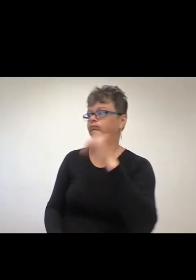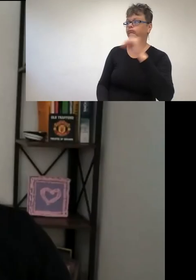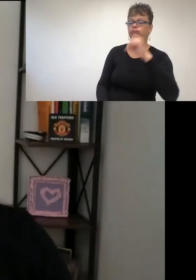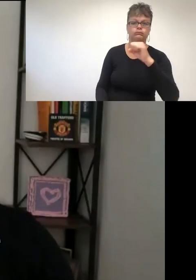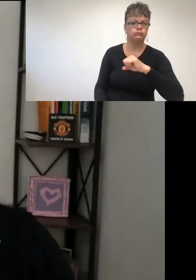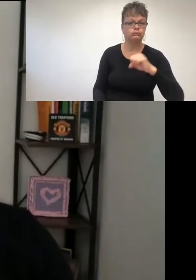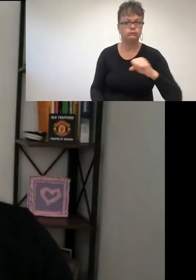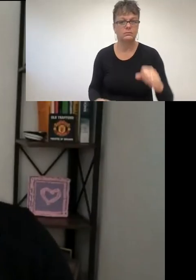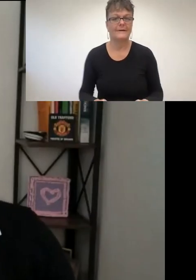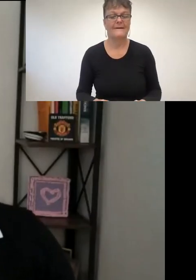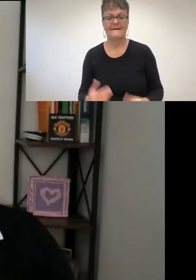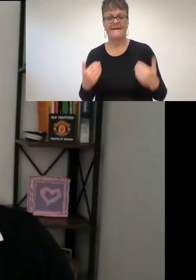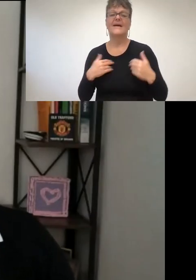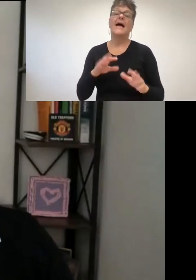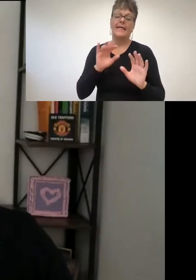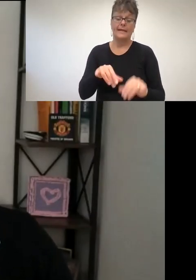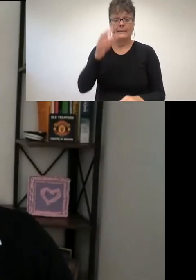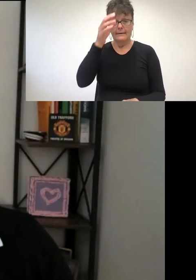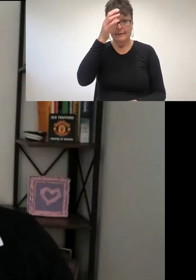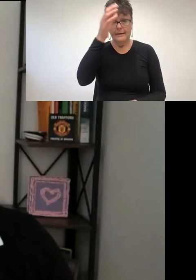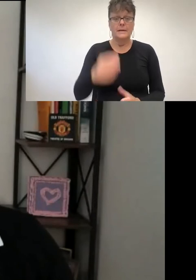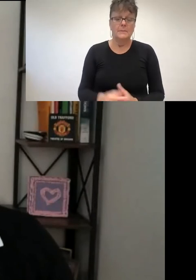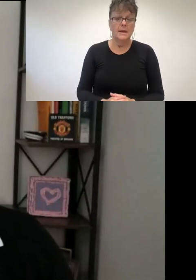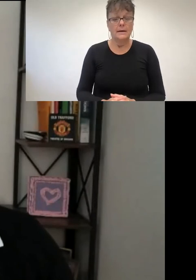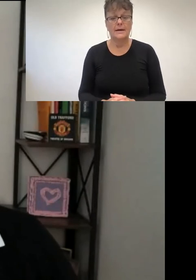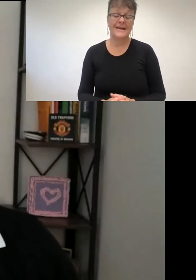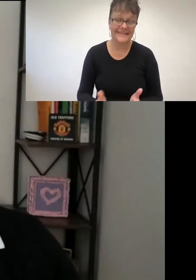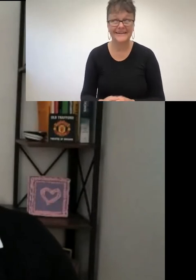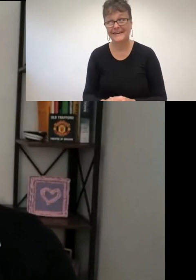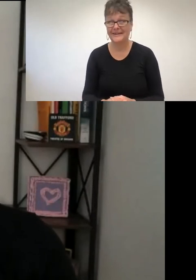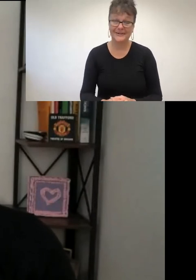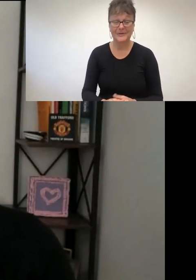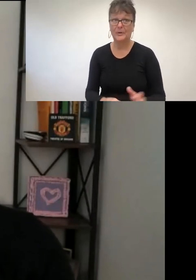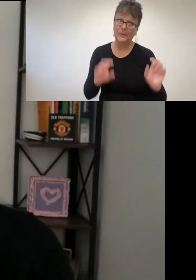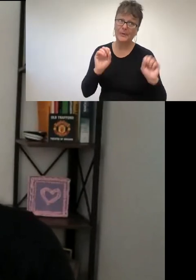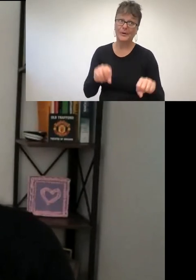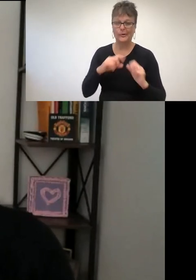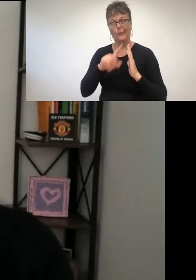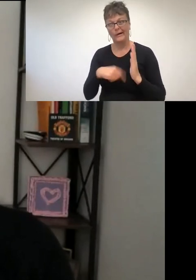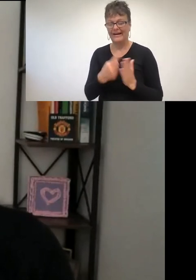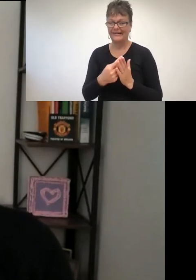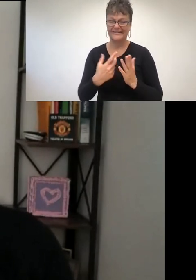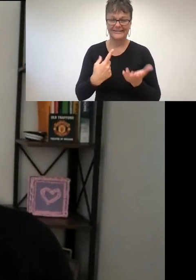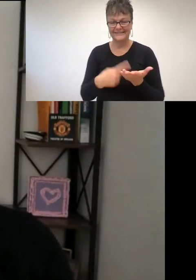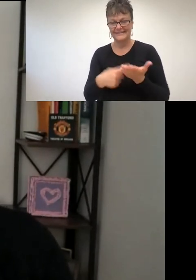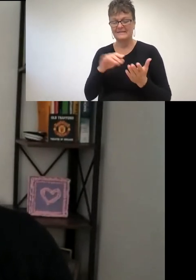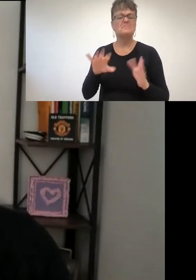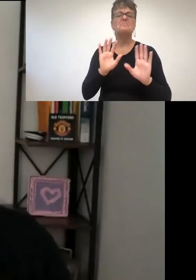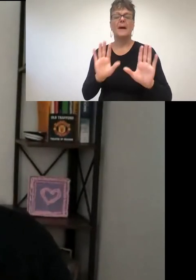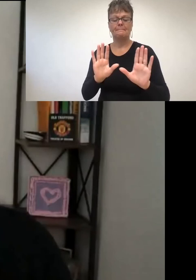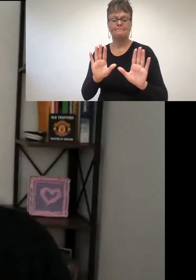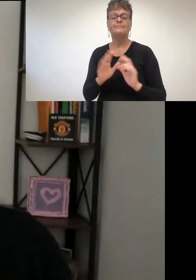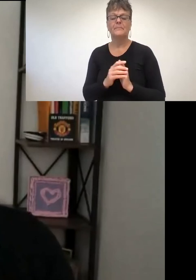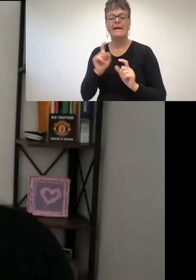and it's kind of a big concept that we could, again, spend an hour on if we had the time. But essentially, there's a couple of things to think about here. First